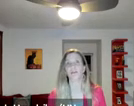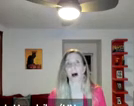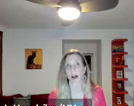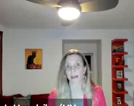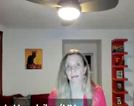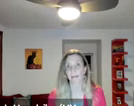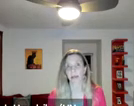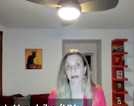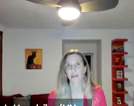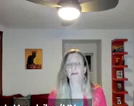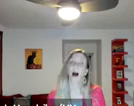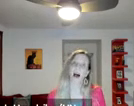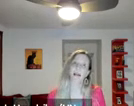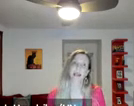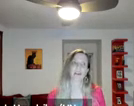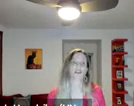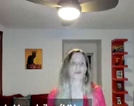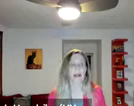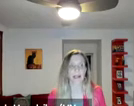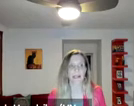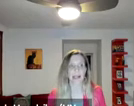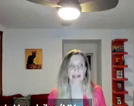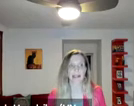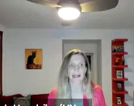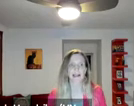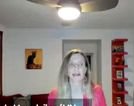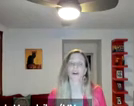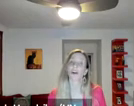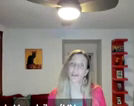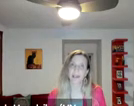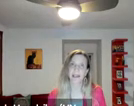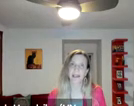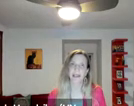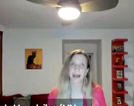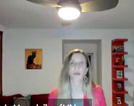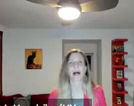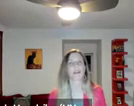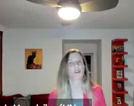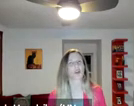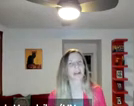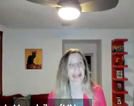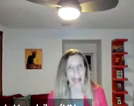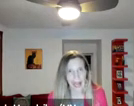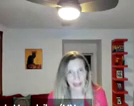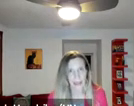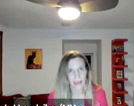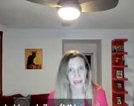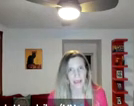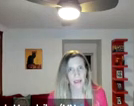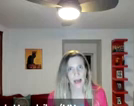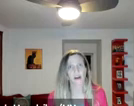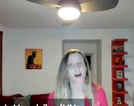all to pause and to recognize the urgency as well as the